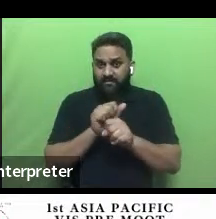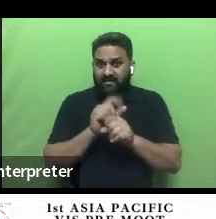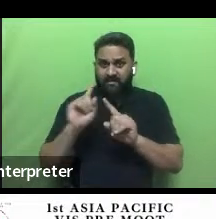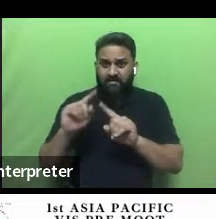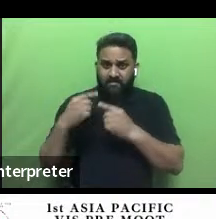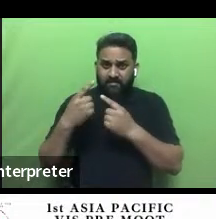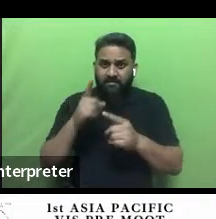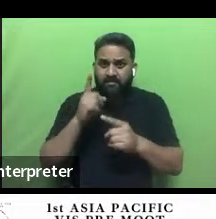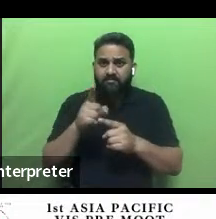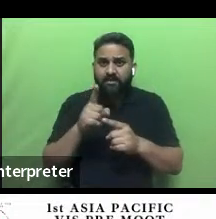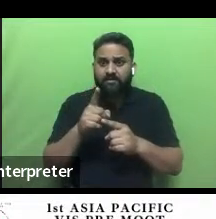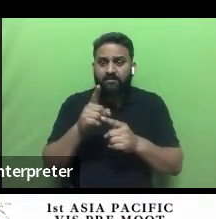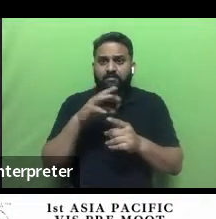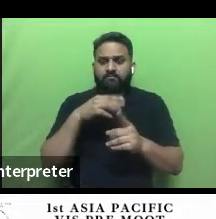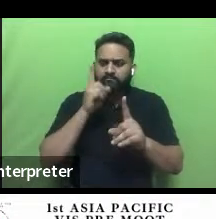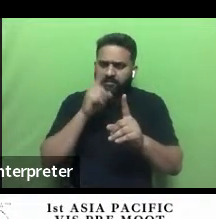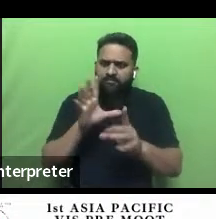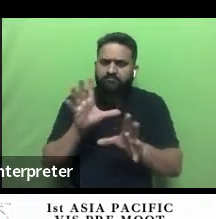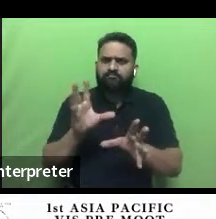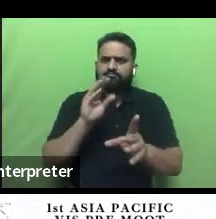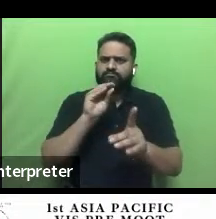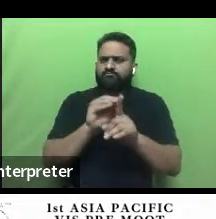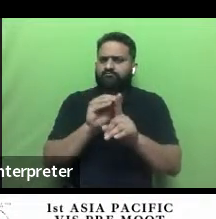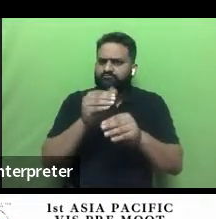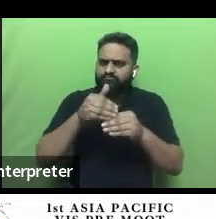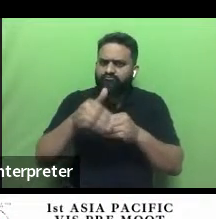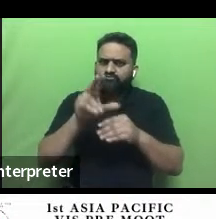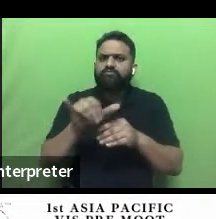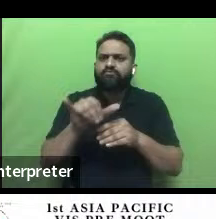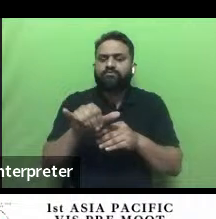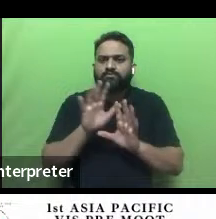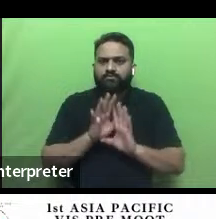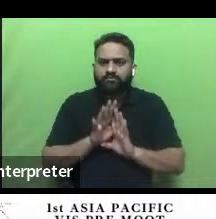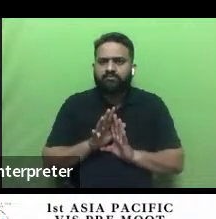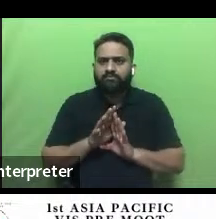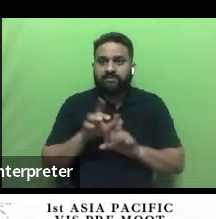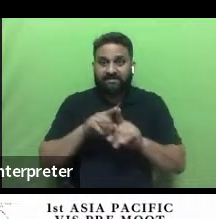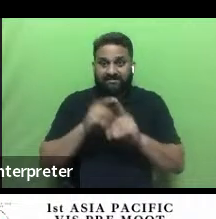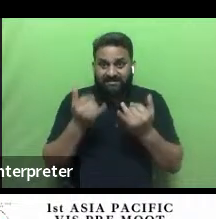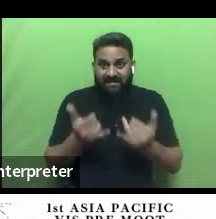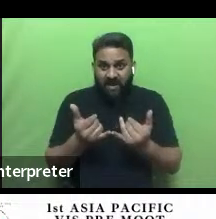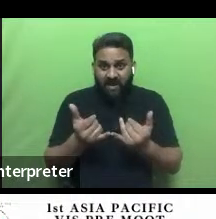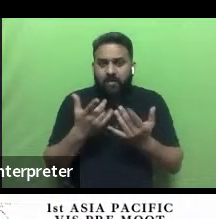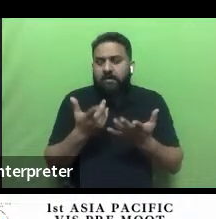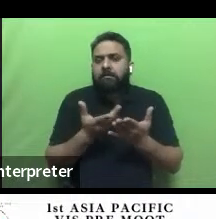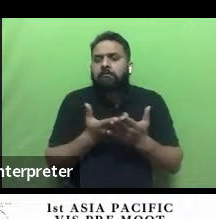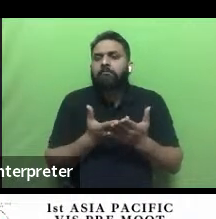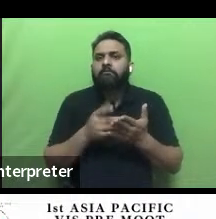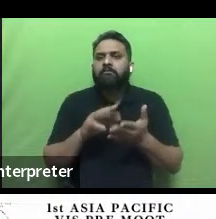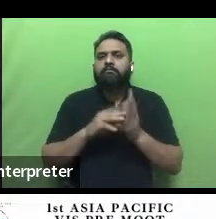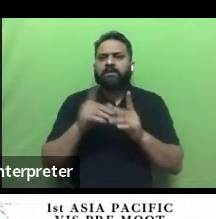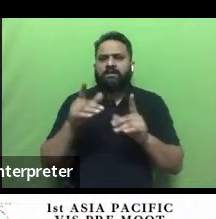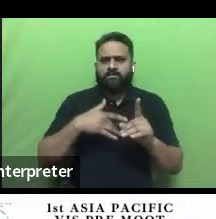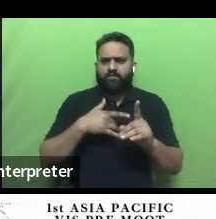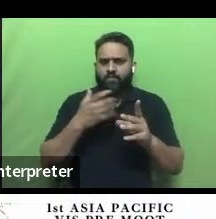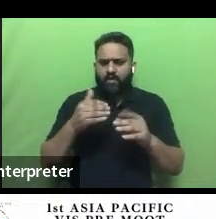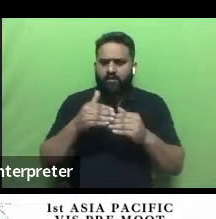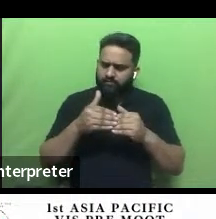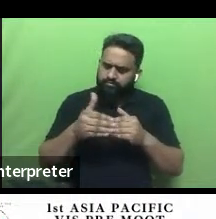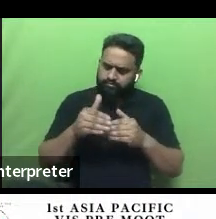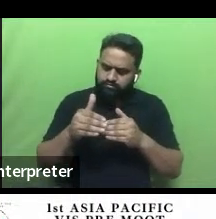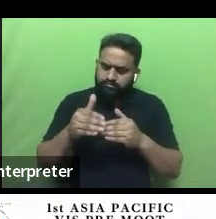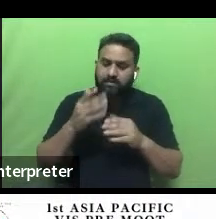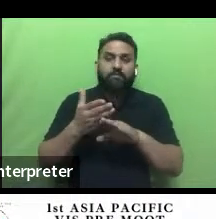be intention to continue the same. It is our submission that in the present case, there was no intention to continue any